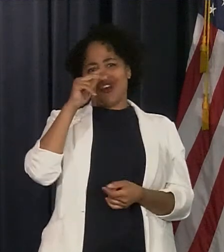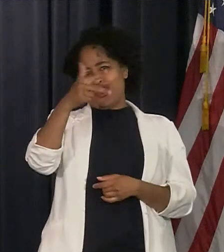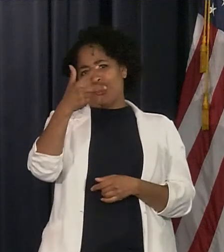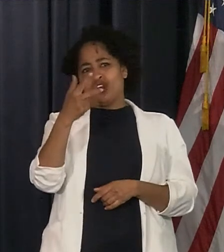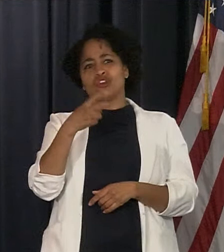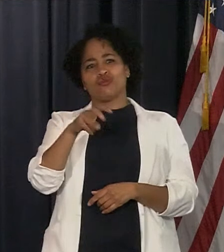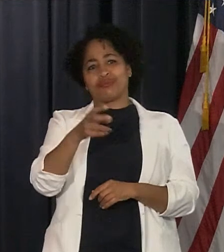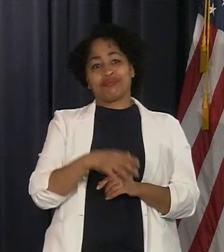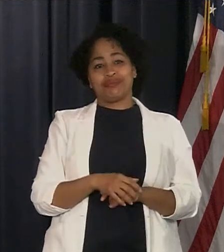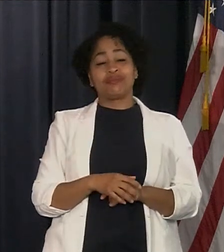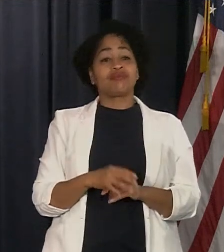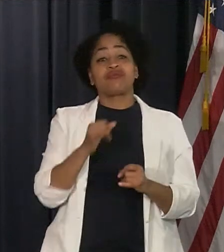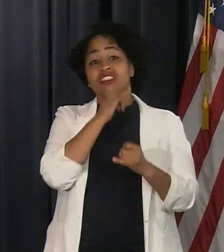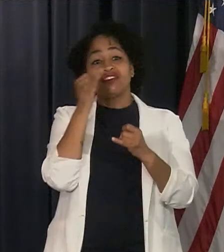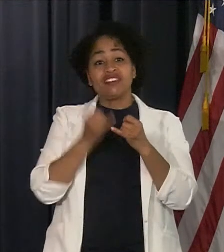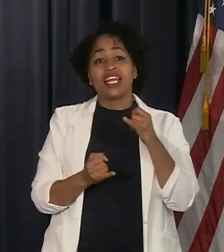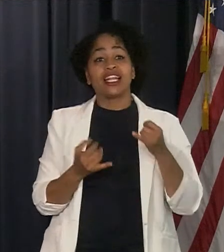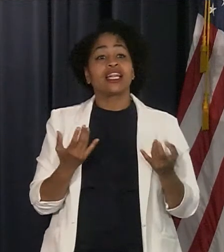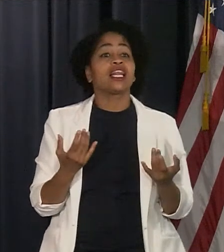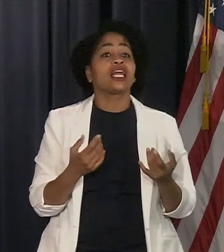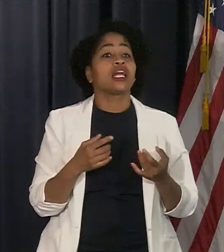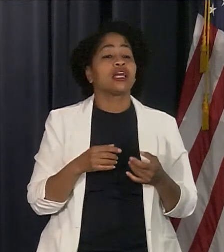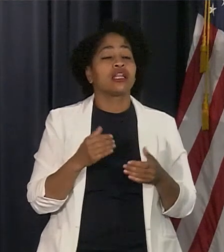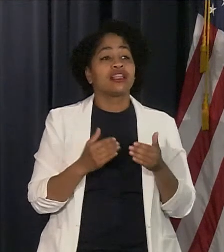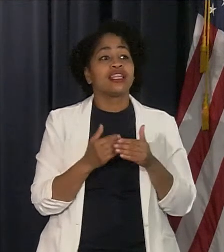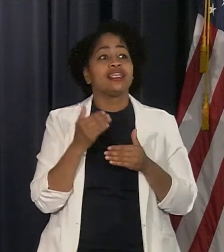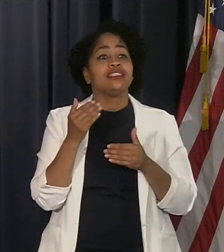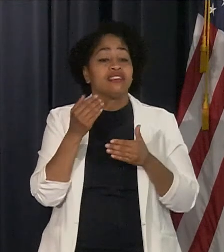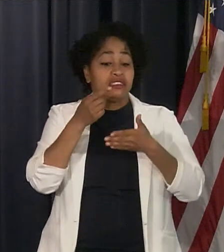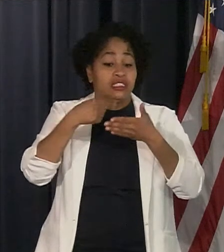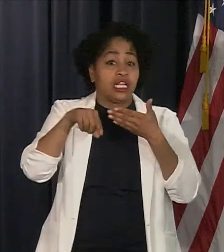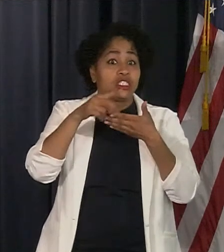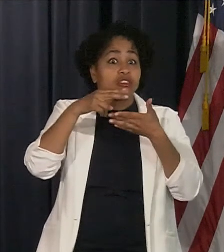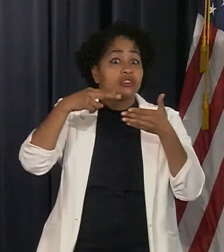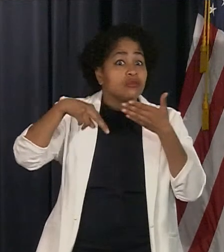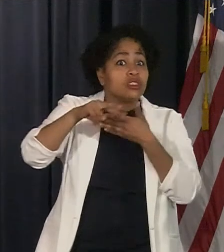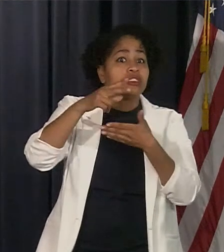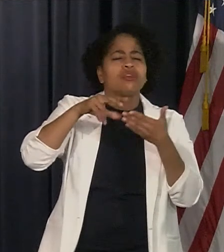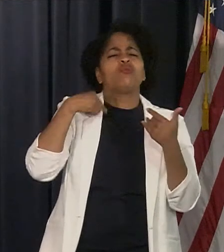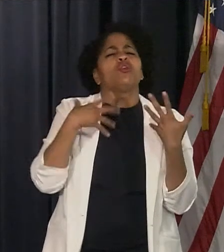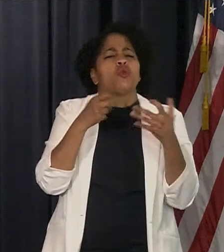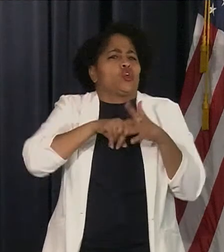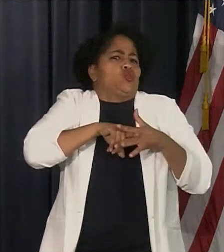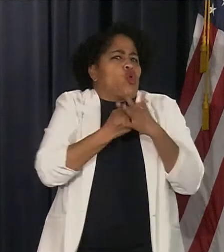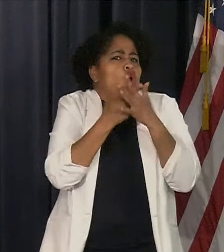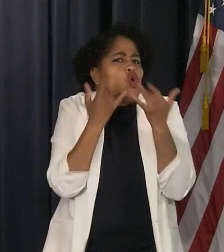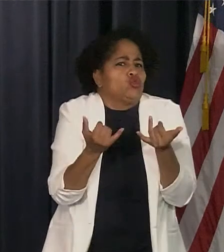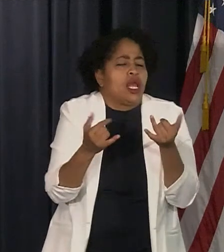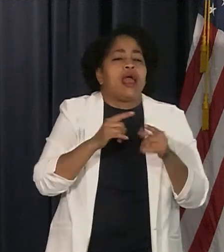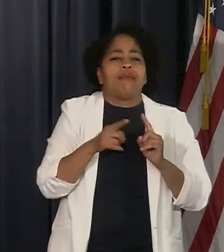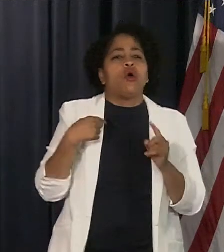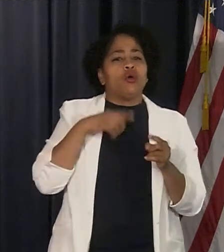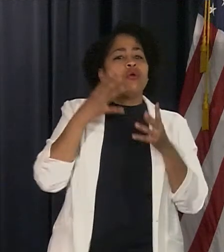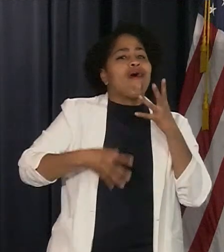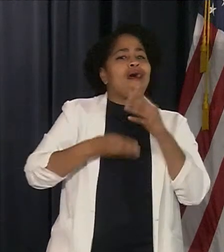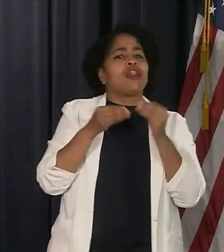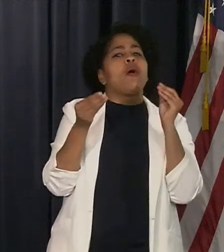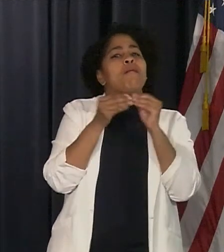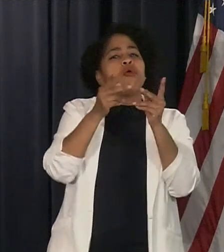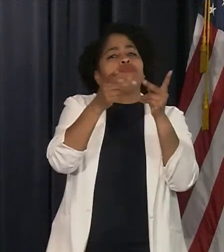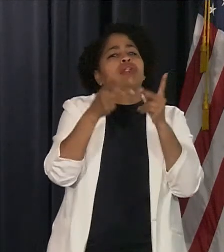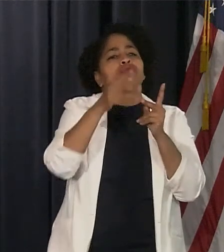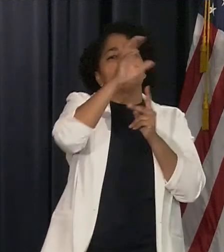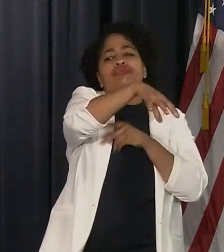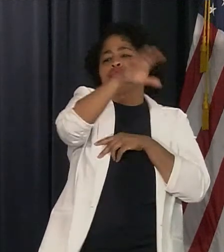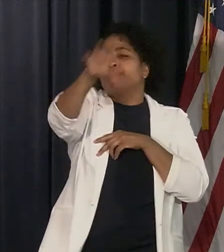trip. And finally, in the next week or so, we wanted to get this up and running today, but we will be adding more sites. We will